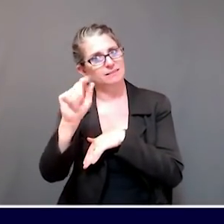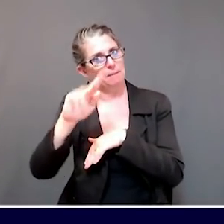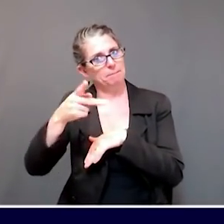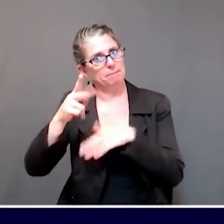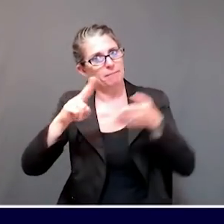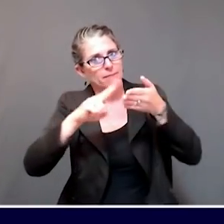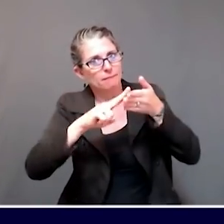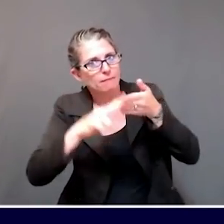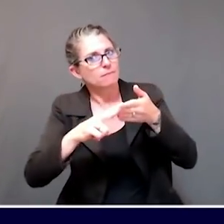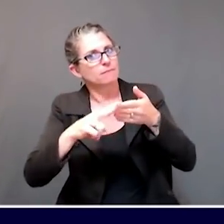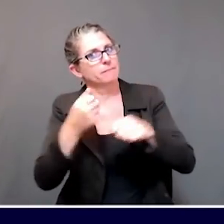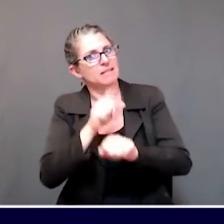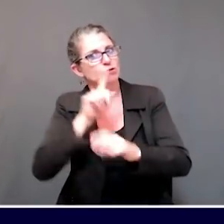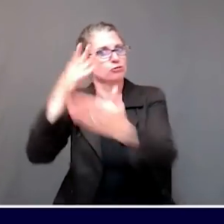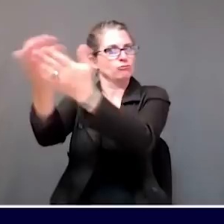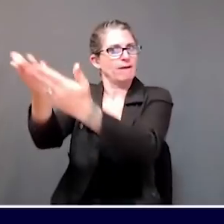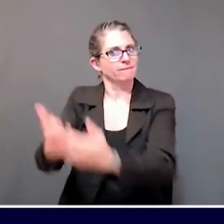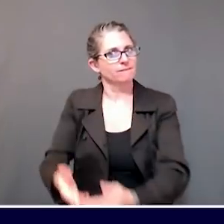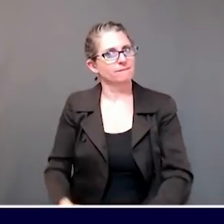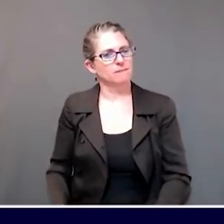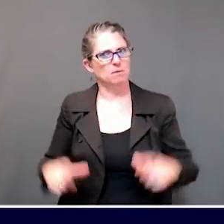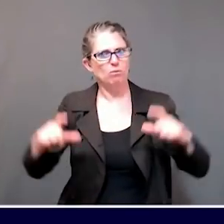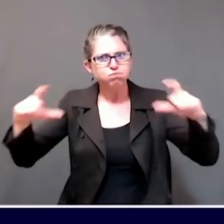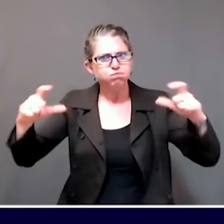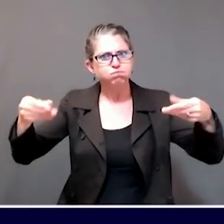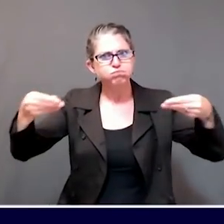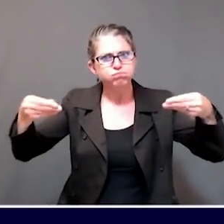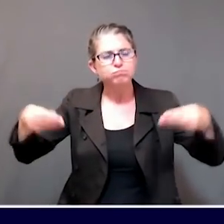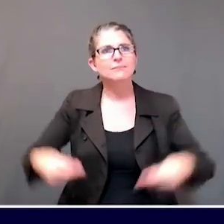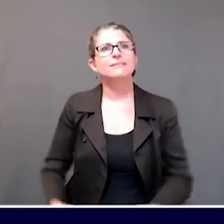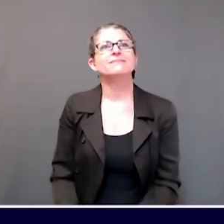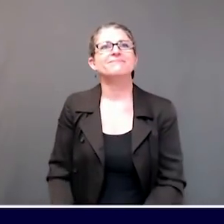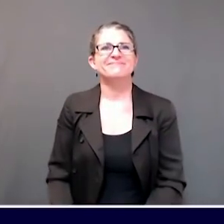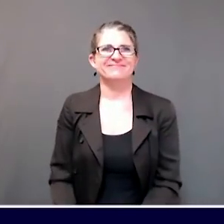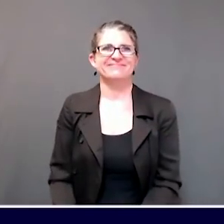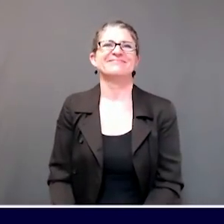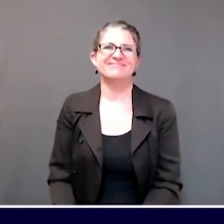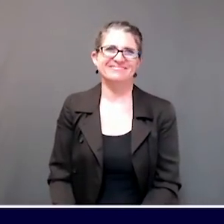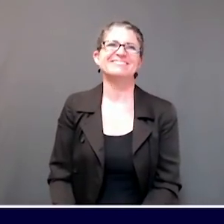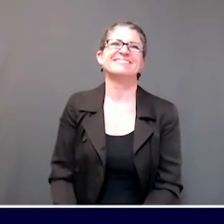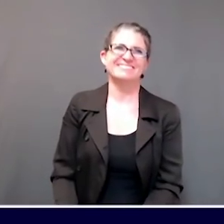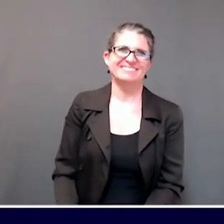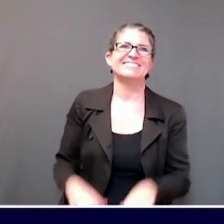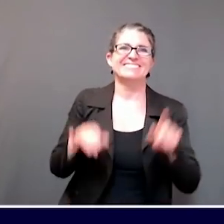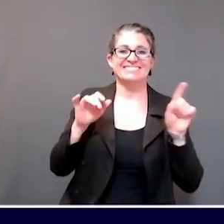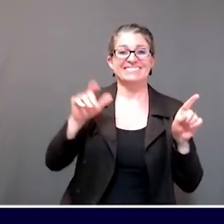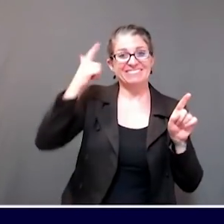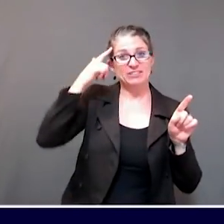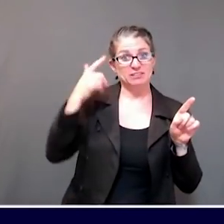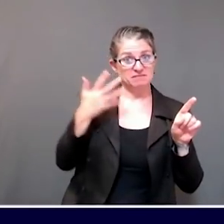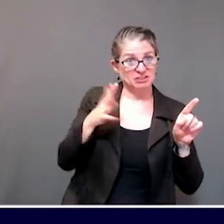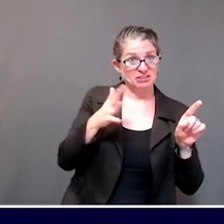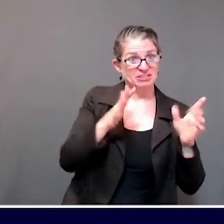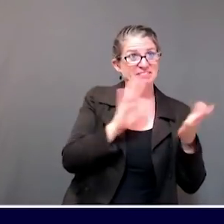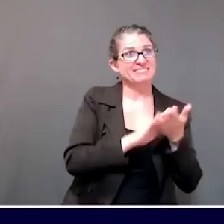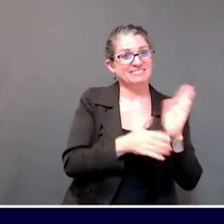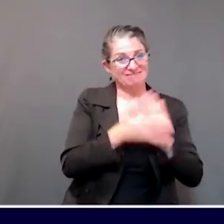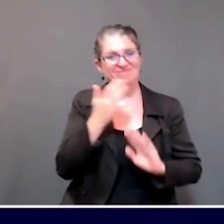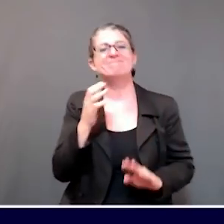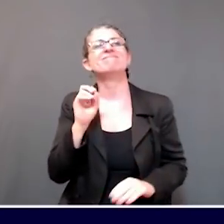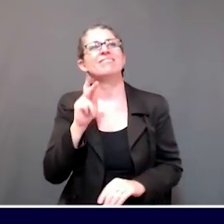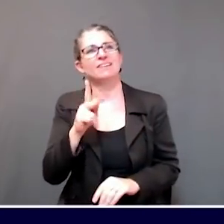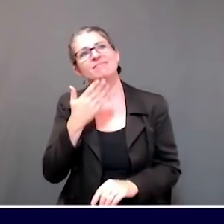Well, Governor Patrick, thanks for your question. Governor, that was our last question for the afternoon. Well, thank you. And thank you, Patrick, and all of the members of the press who